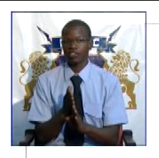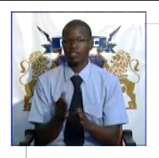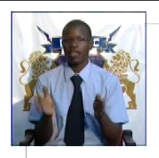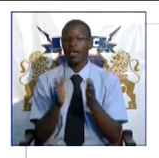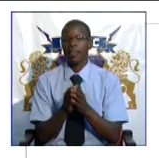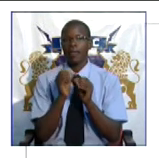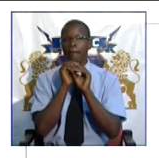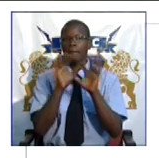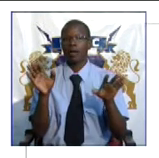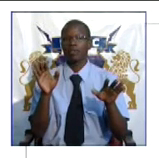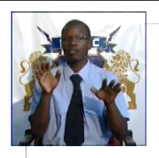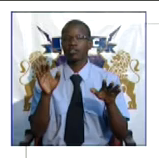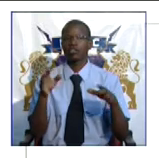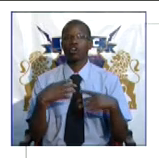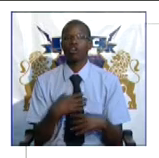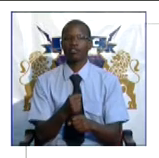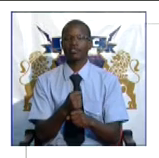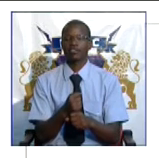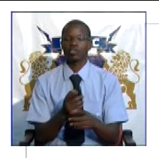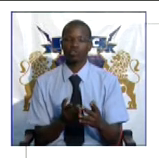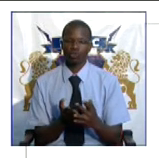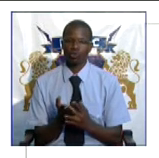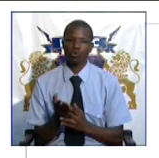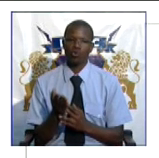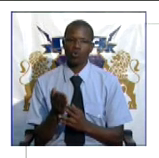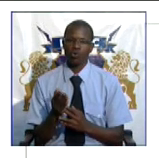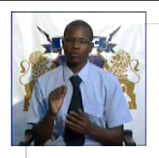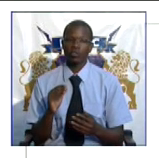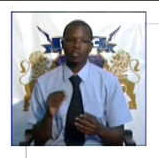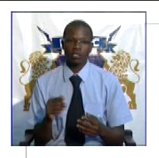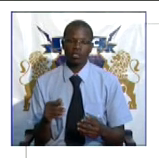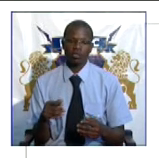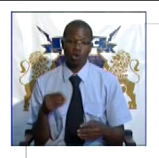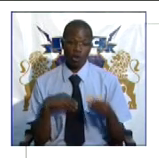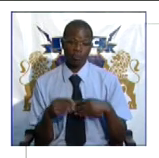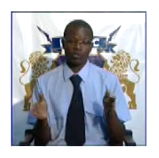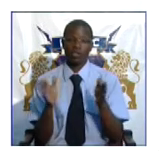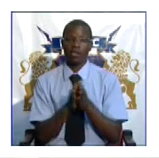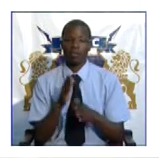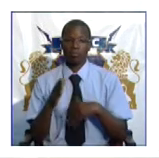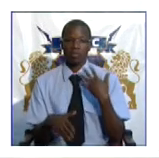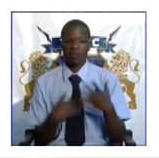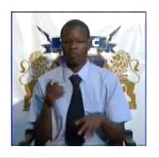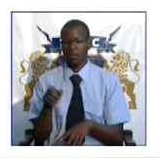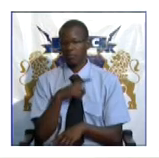robustly dealing with corruption and misconduct and other malpractices in the public service.